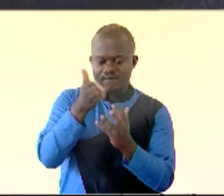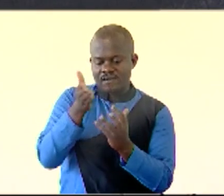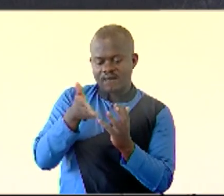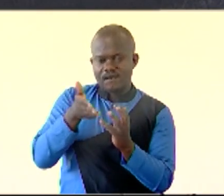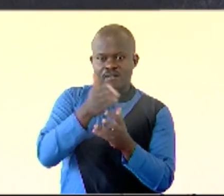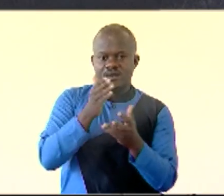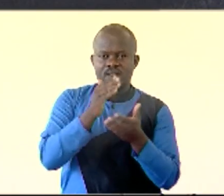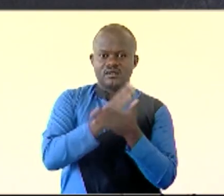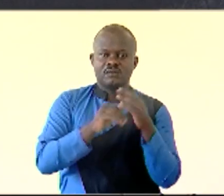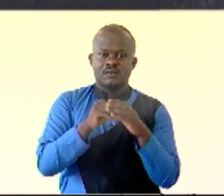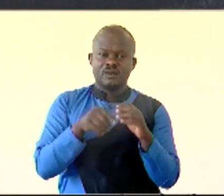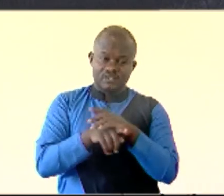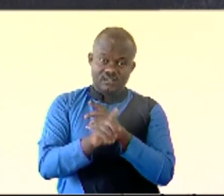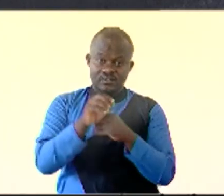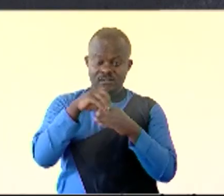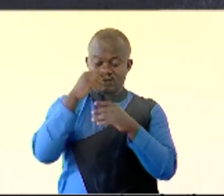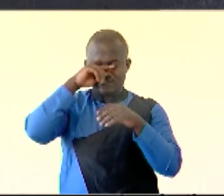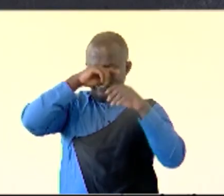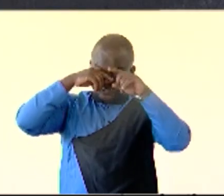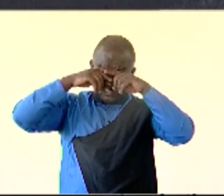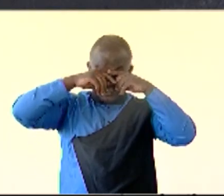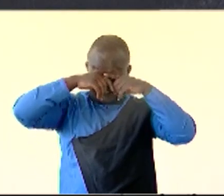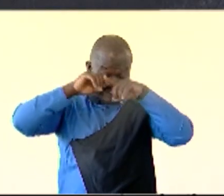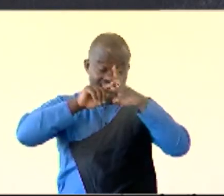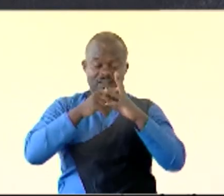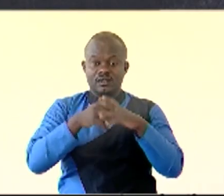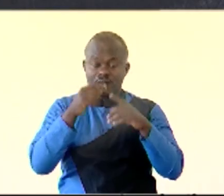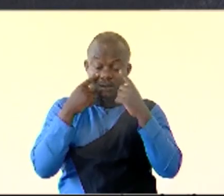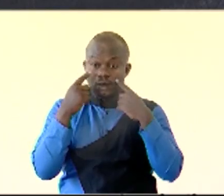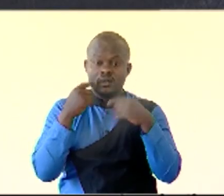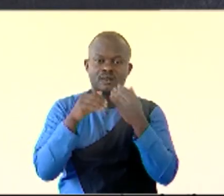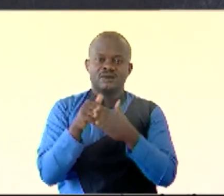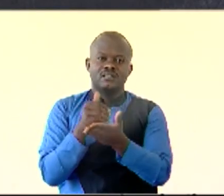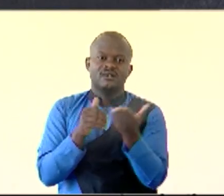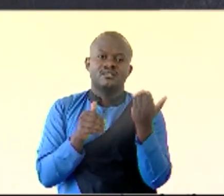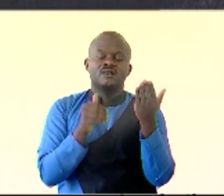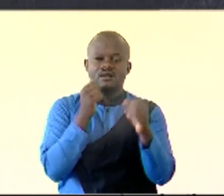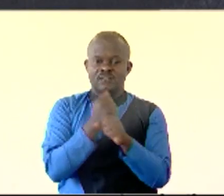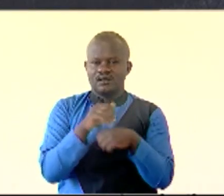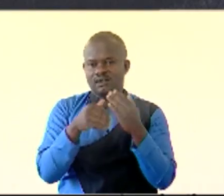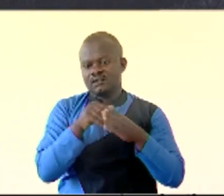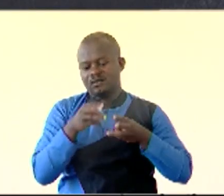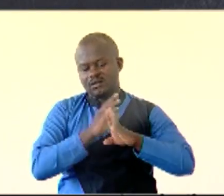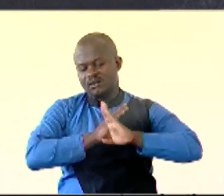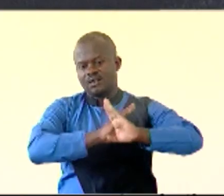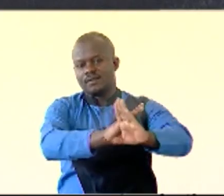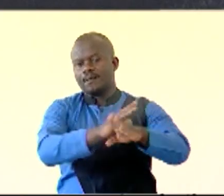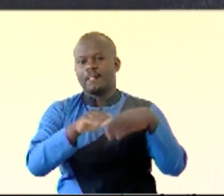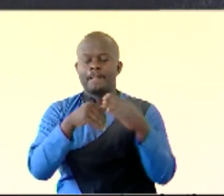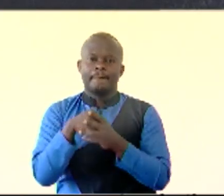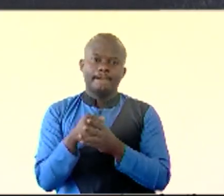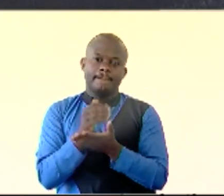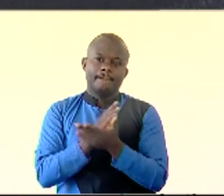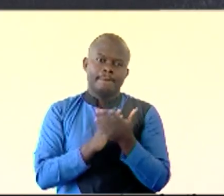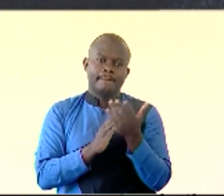some of the gas could enter into your eye, and the eye will start producing tears. That is acting as a line of defense, preventing that chemical substance